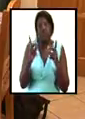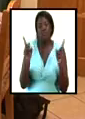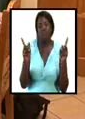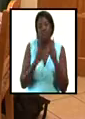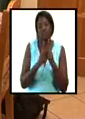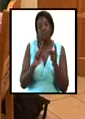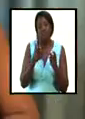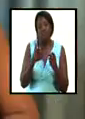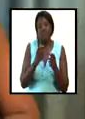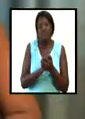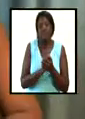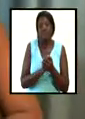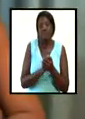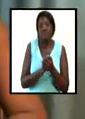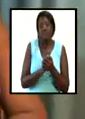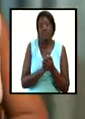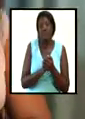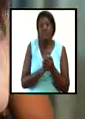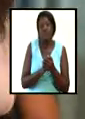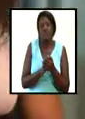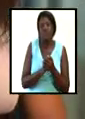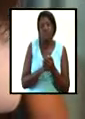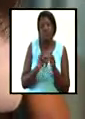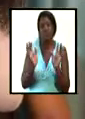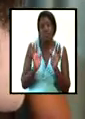wait. Bye.